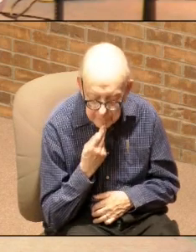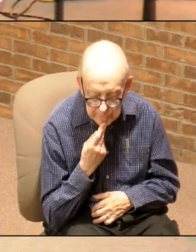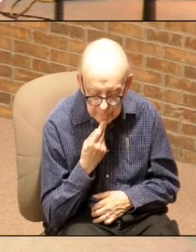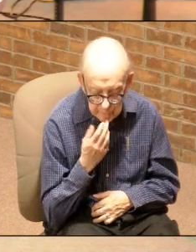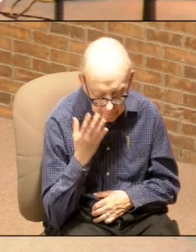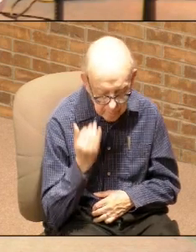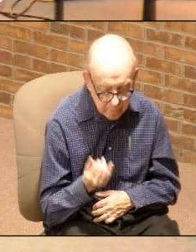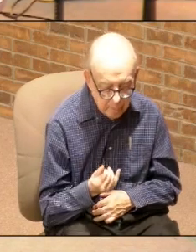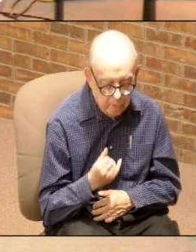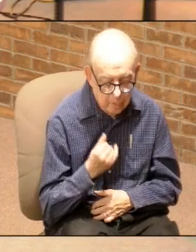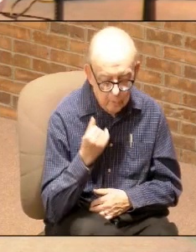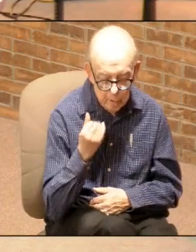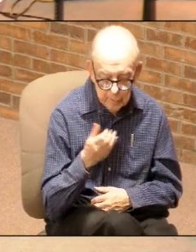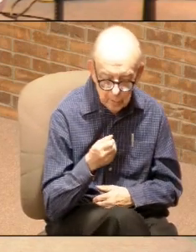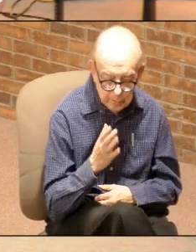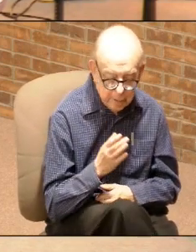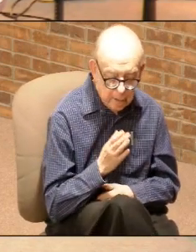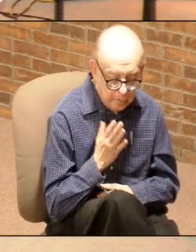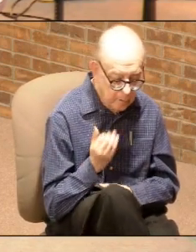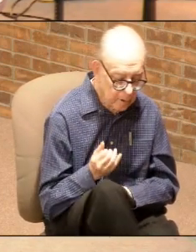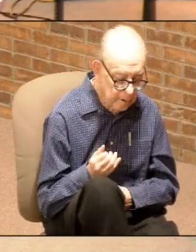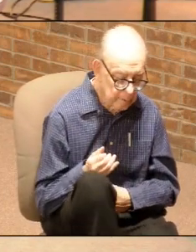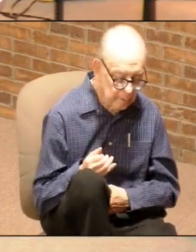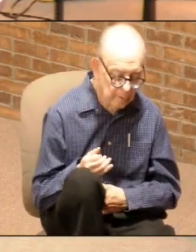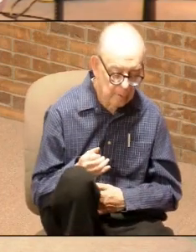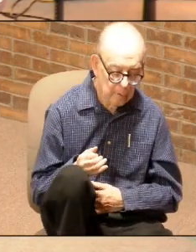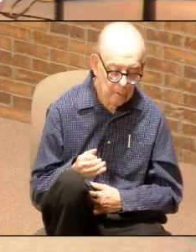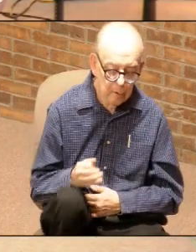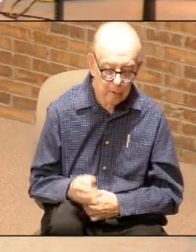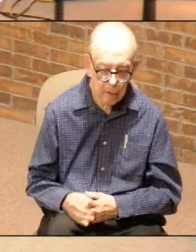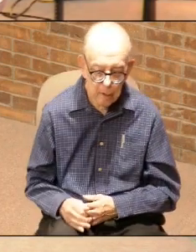You know why we obey God?